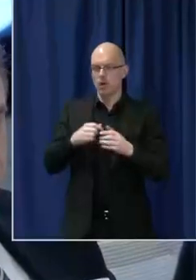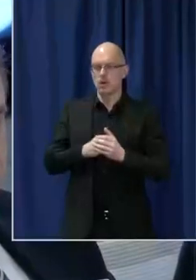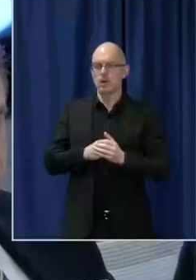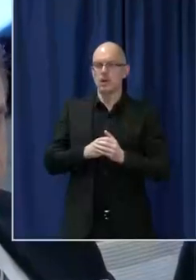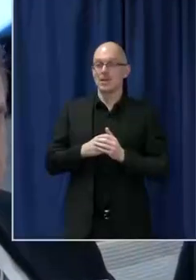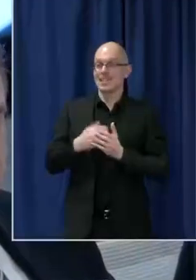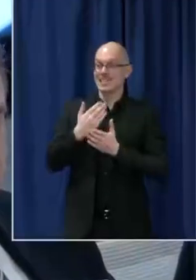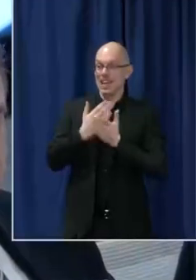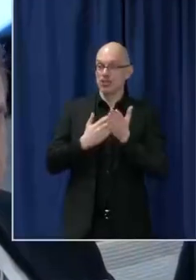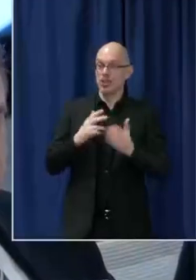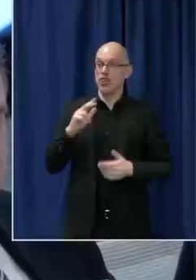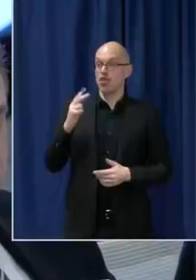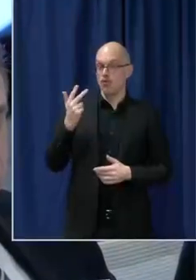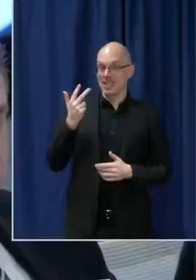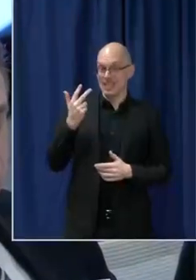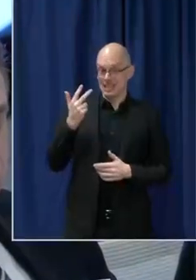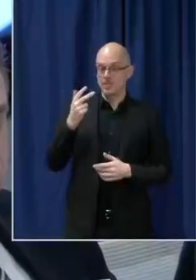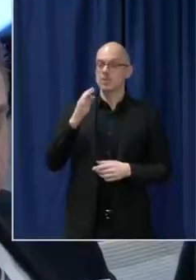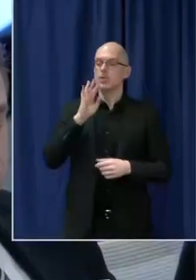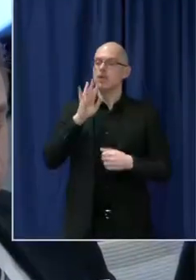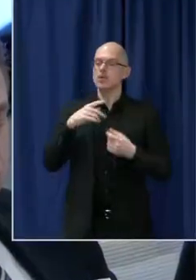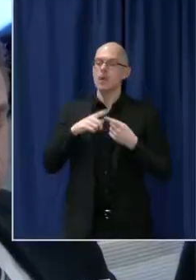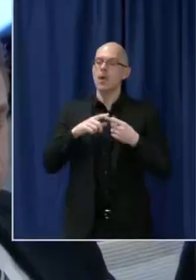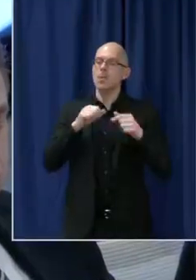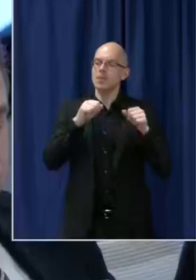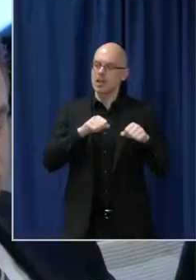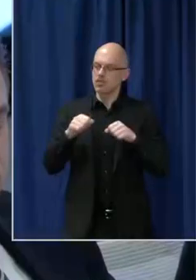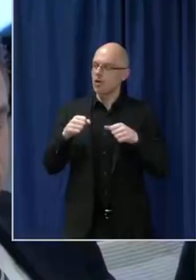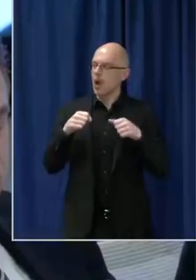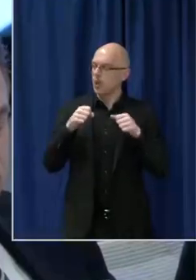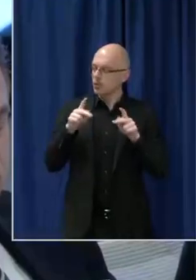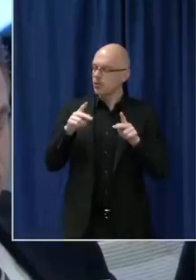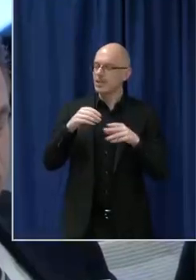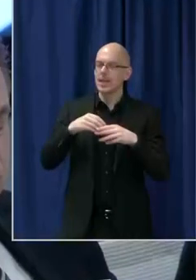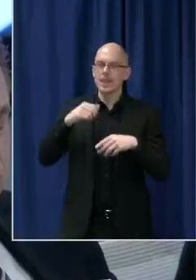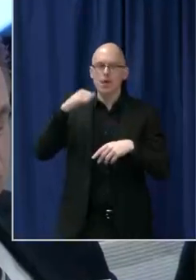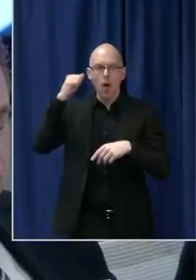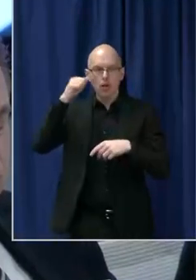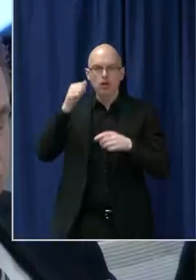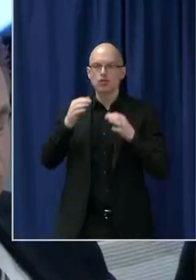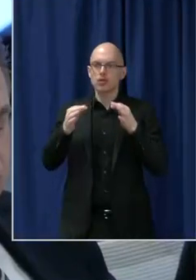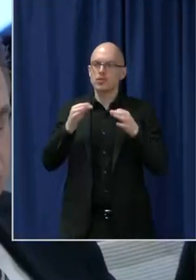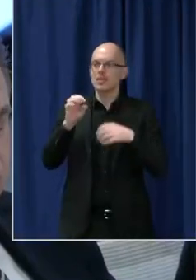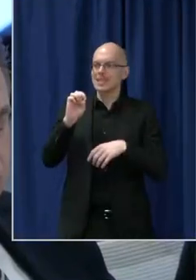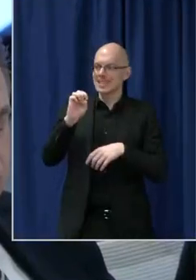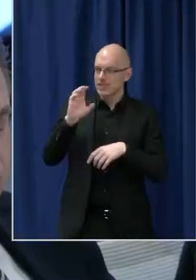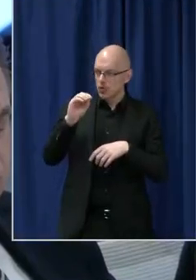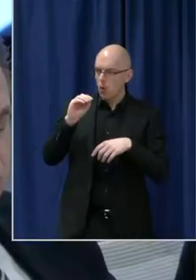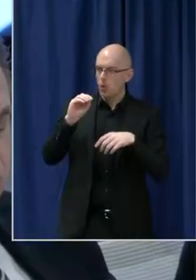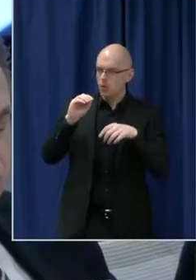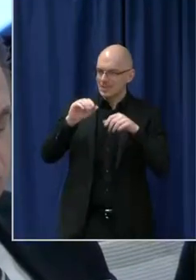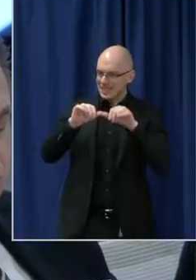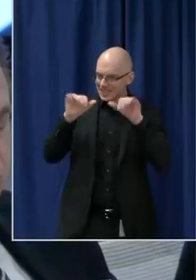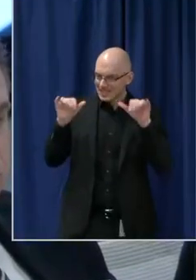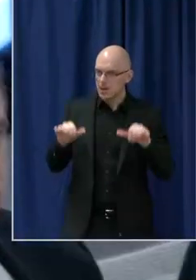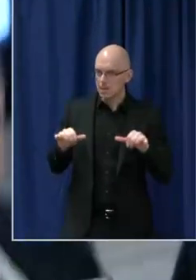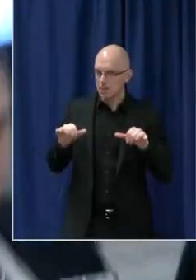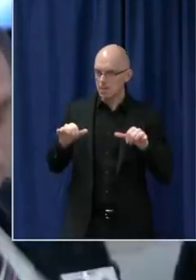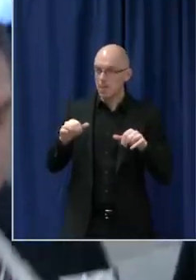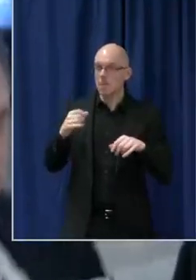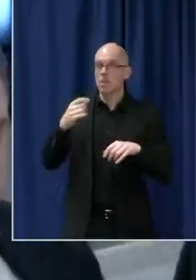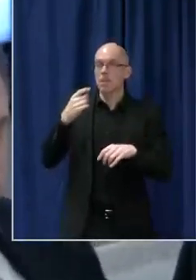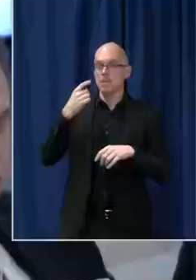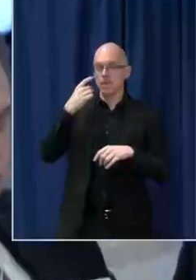is titled Potential Opportunities in the Audio Description Ecosystem for Participants and the Commission.